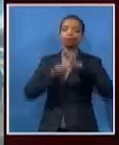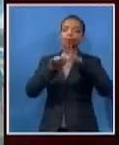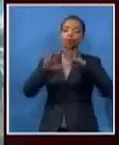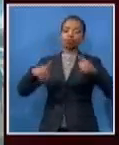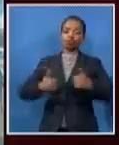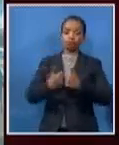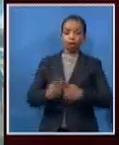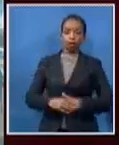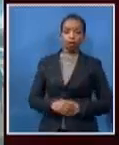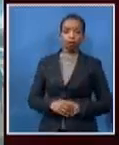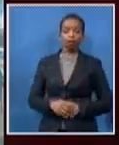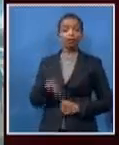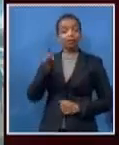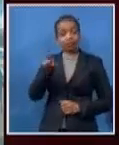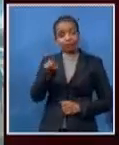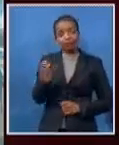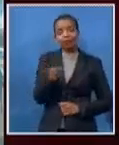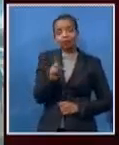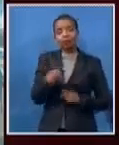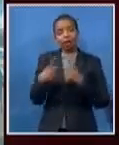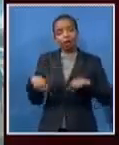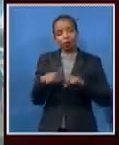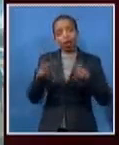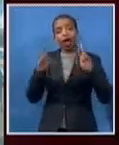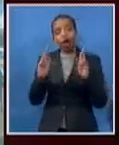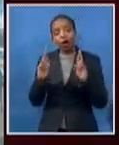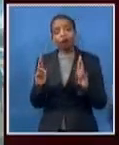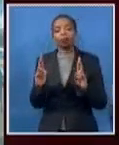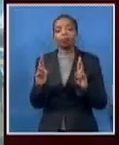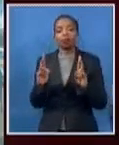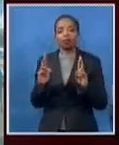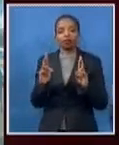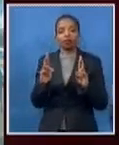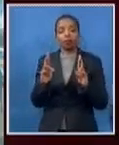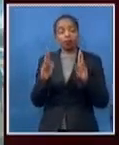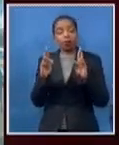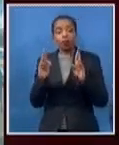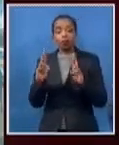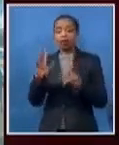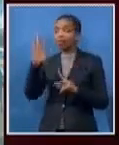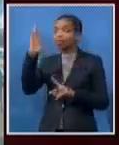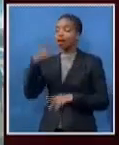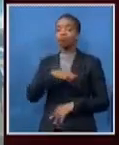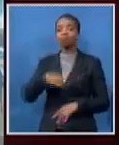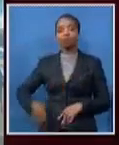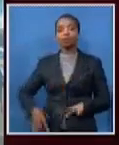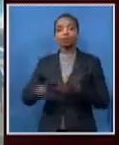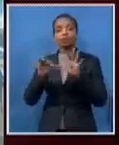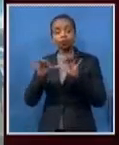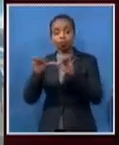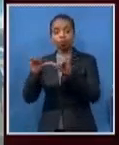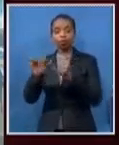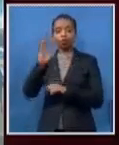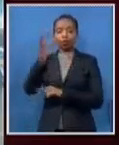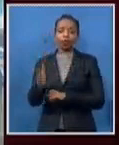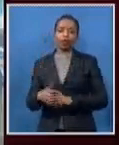that the president will continue the thrust on youth unemployment, but it has to be